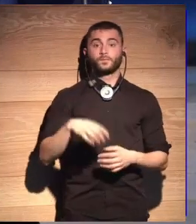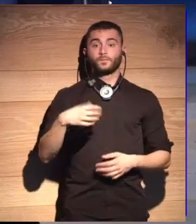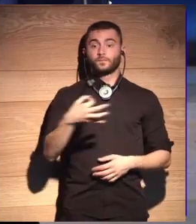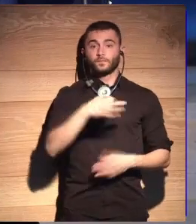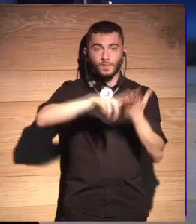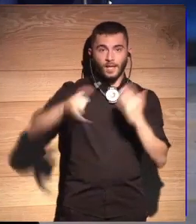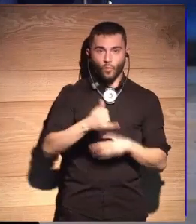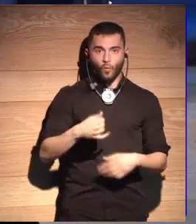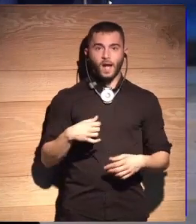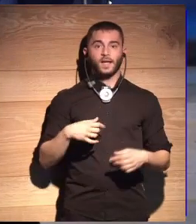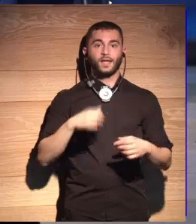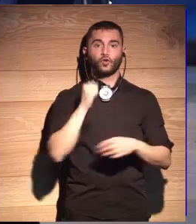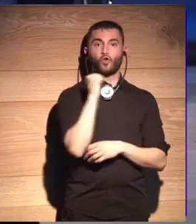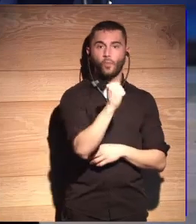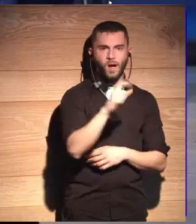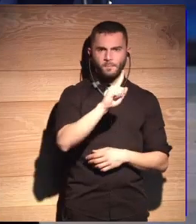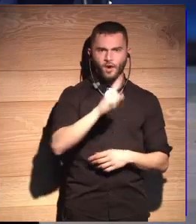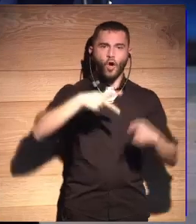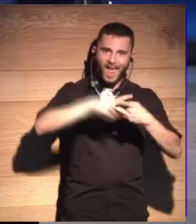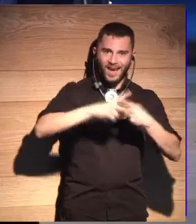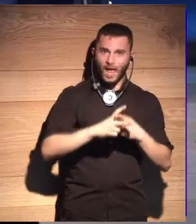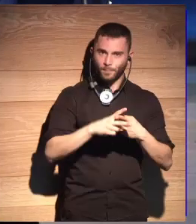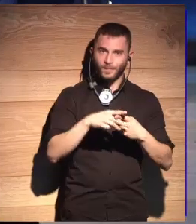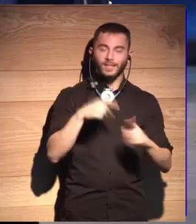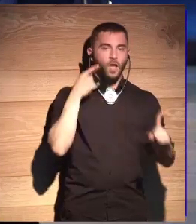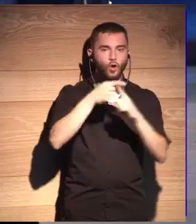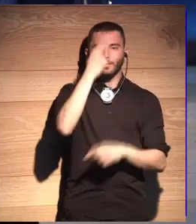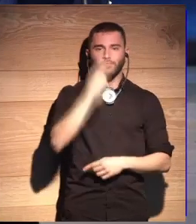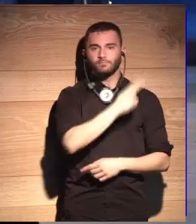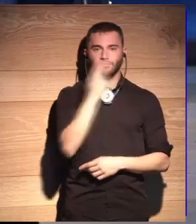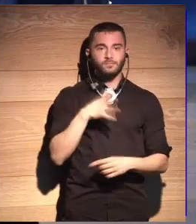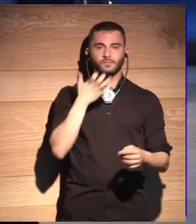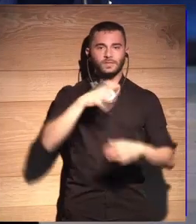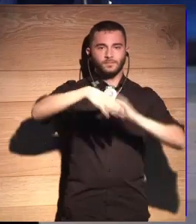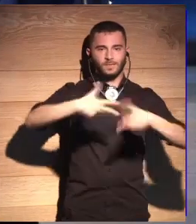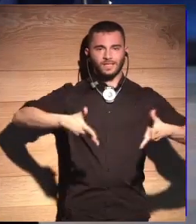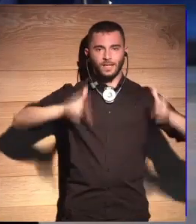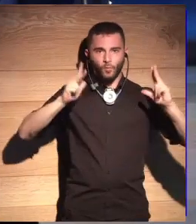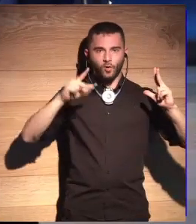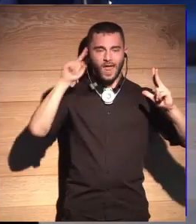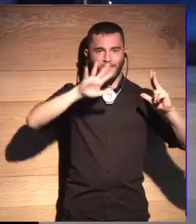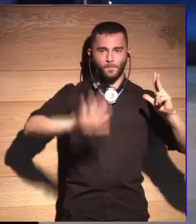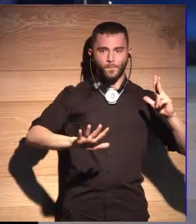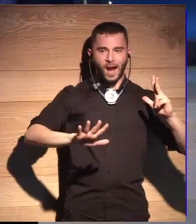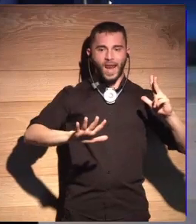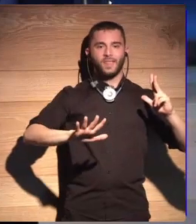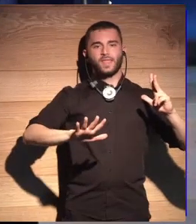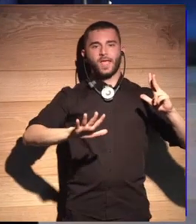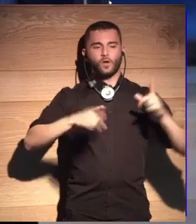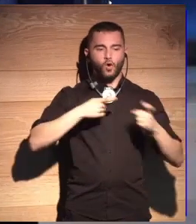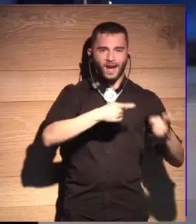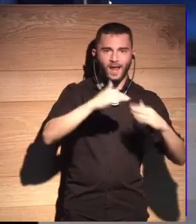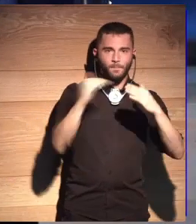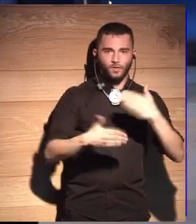is necessary to stop using language as a weapon and re-establish it as a tool to make promises so that democracy